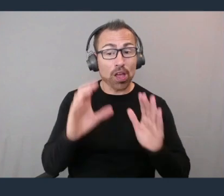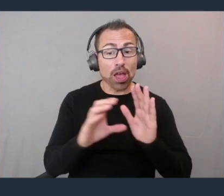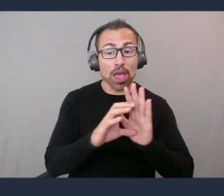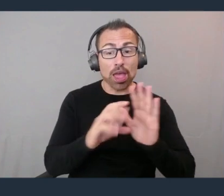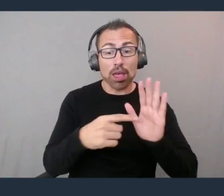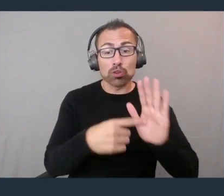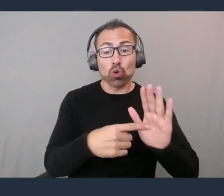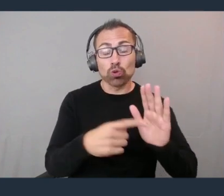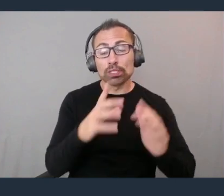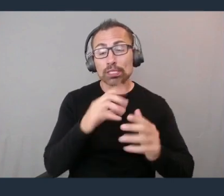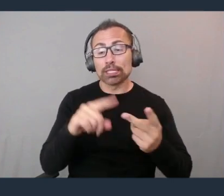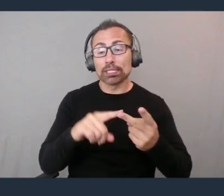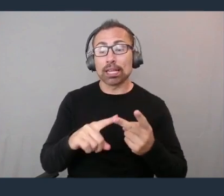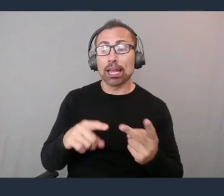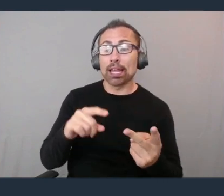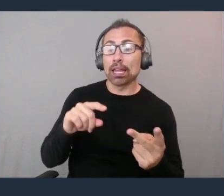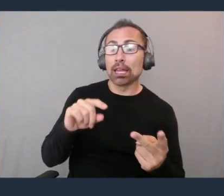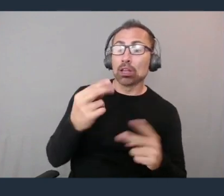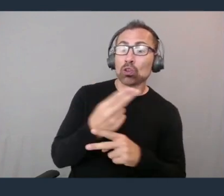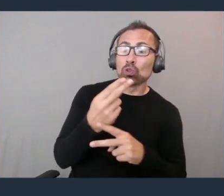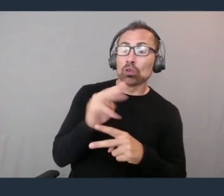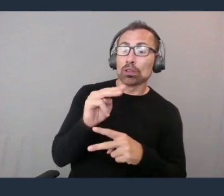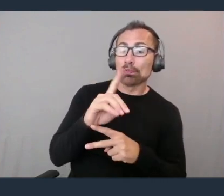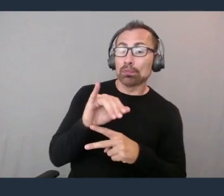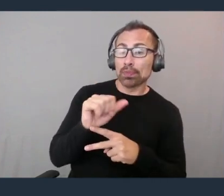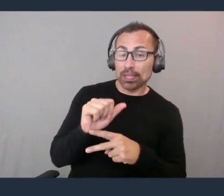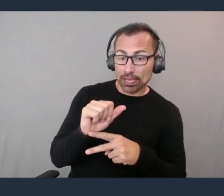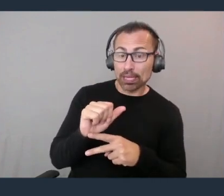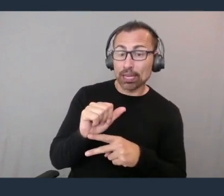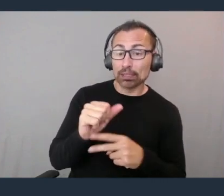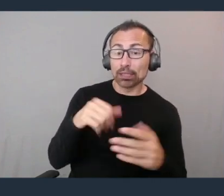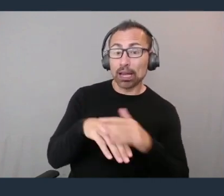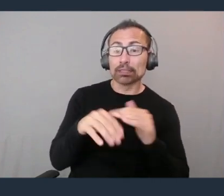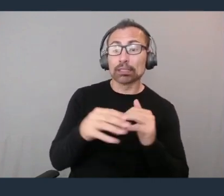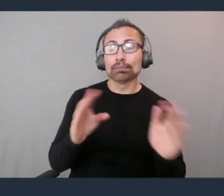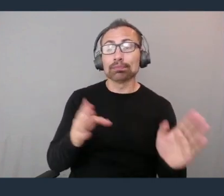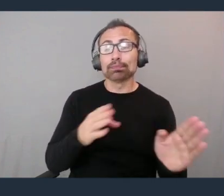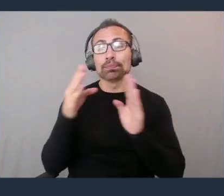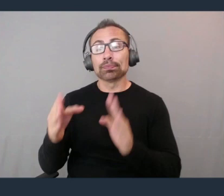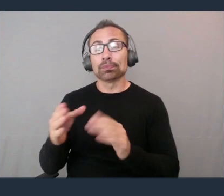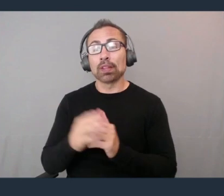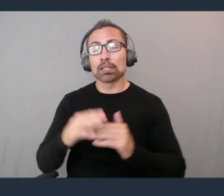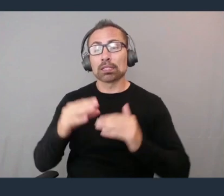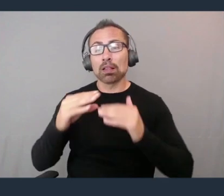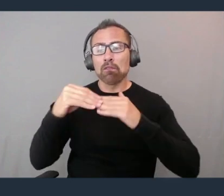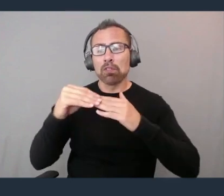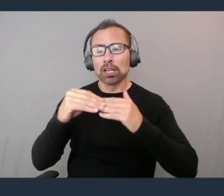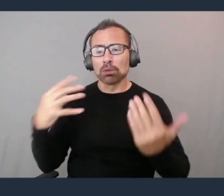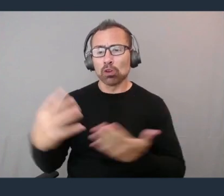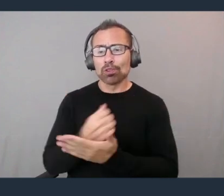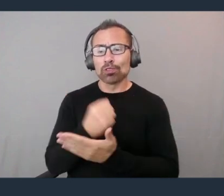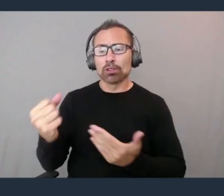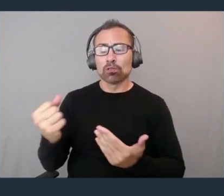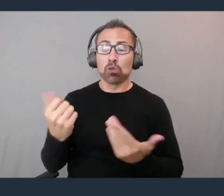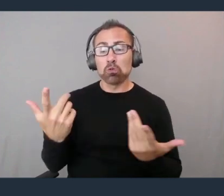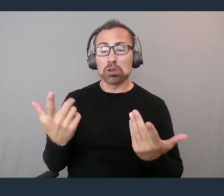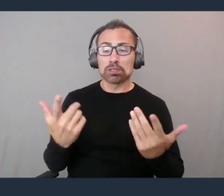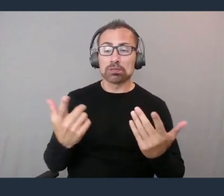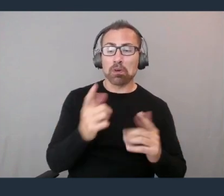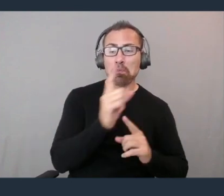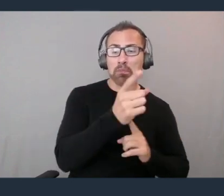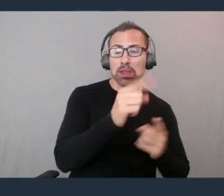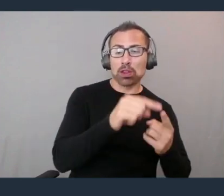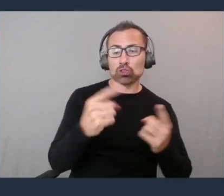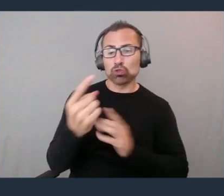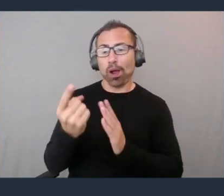assets. Glacier Flexible Retrieval with retrieval options from minutes to hours is another option. It is an ideal